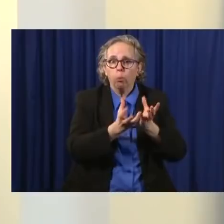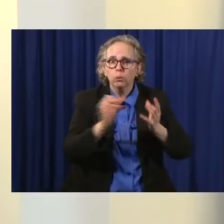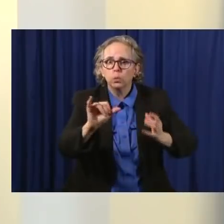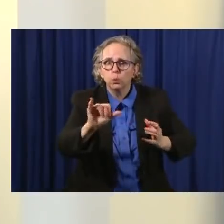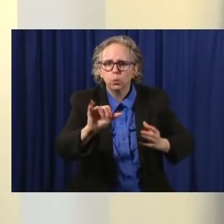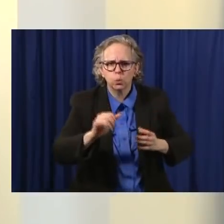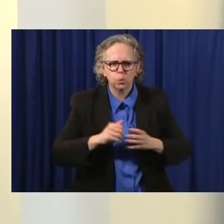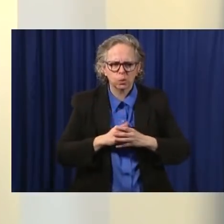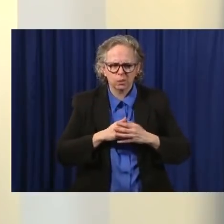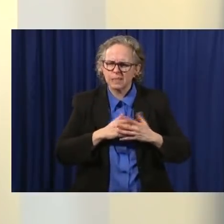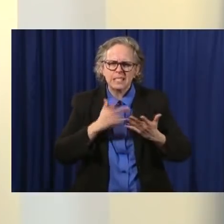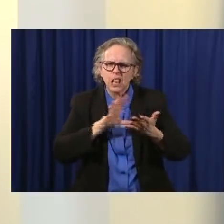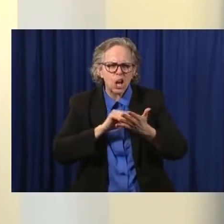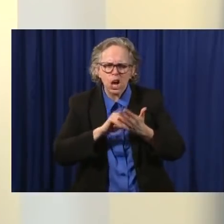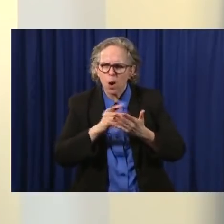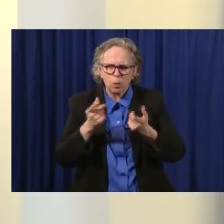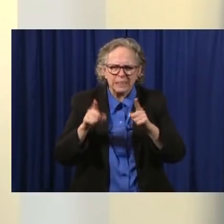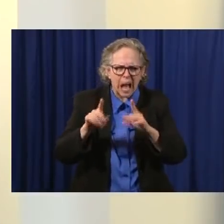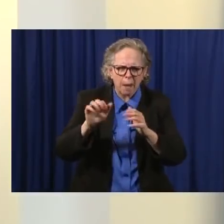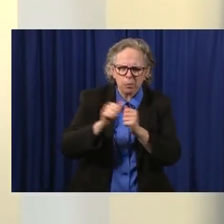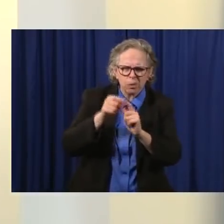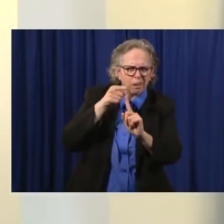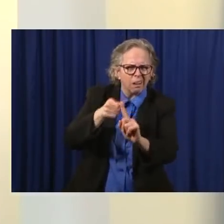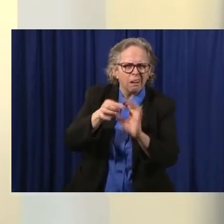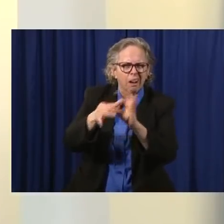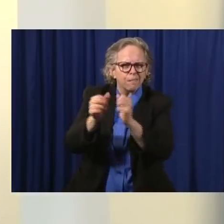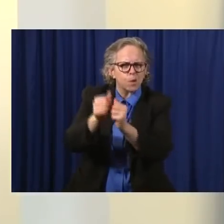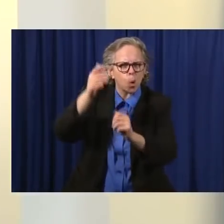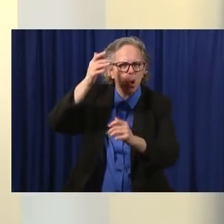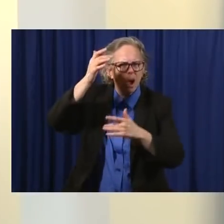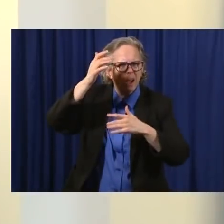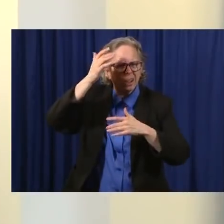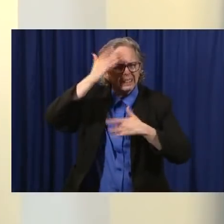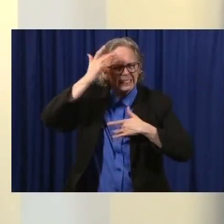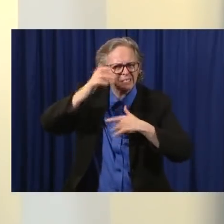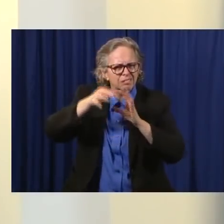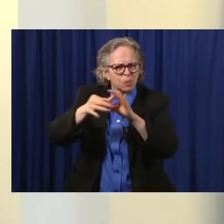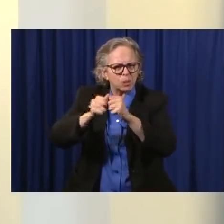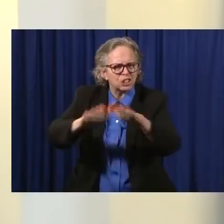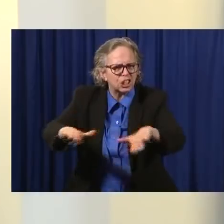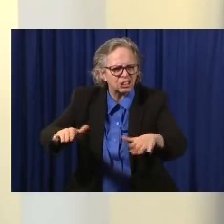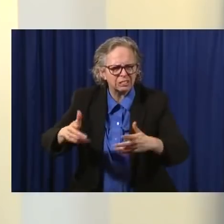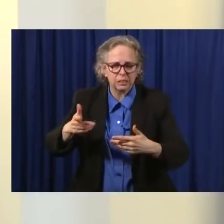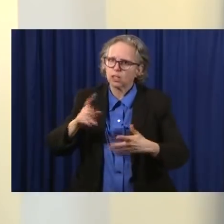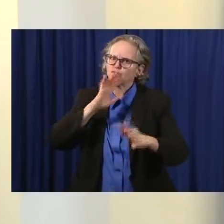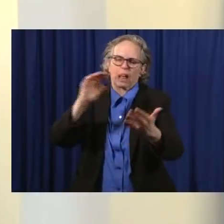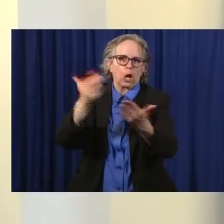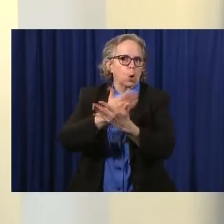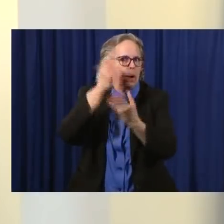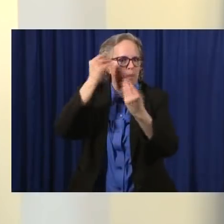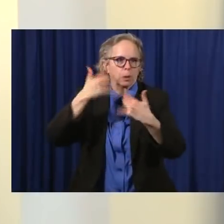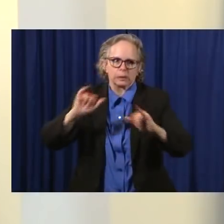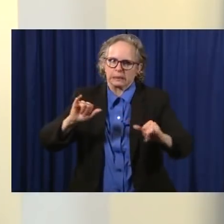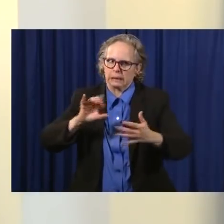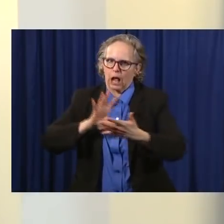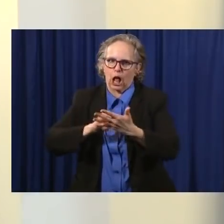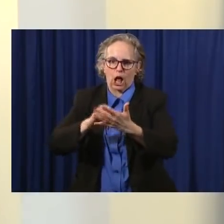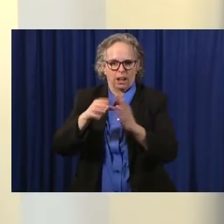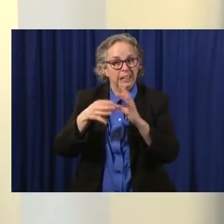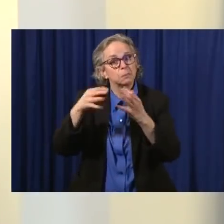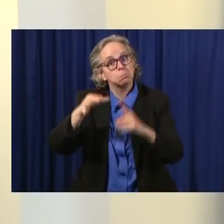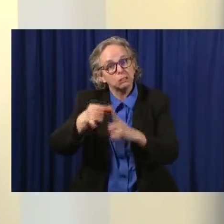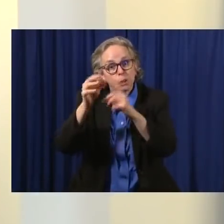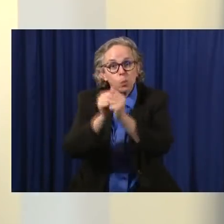trying to learn about this disease. We're learning more and more about COVID all the time. And, you know, I know we've heard of a case